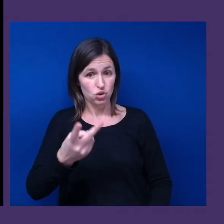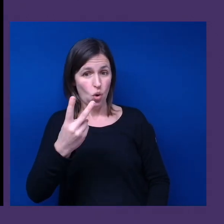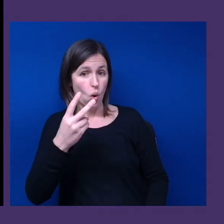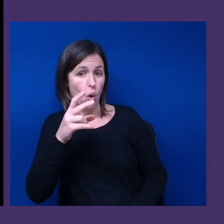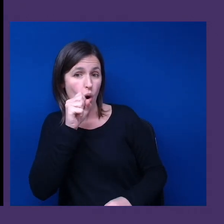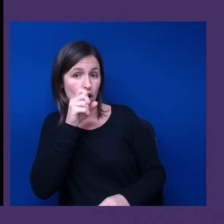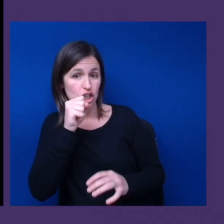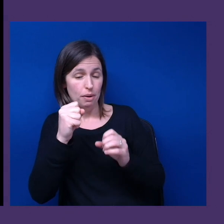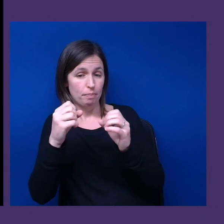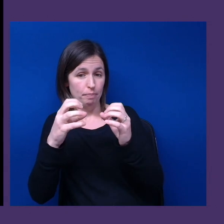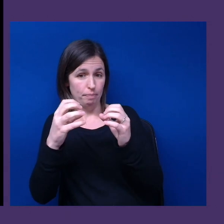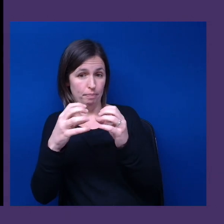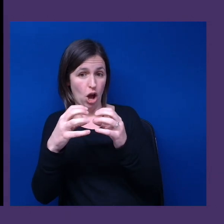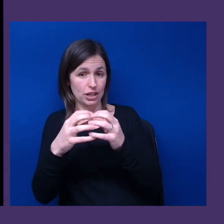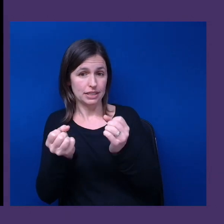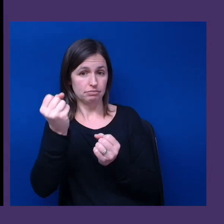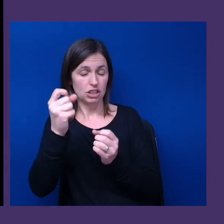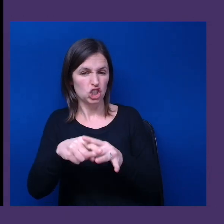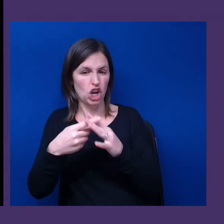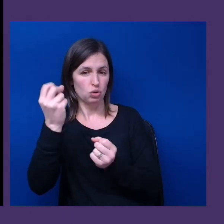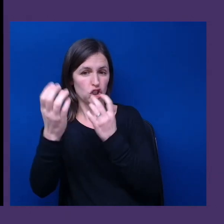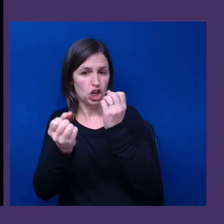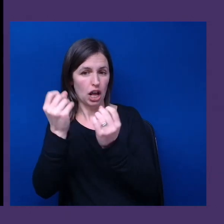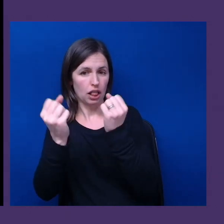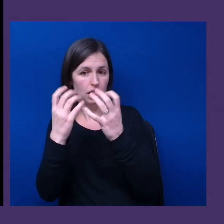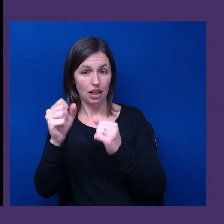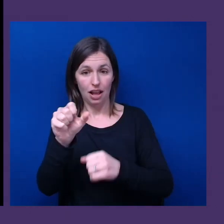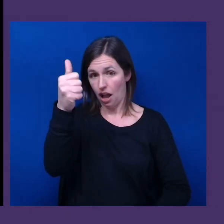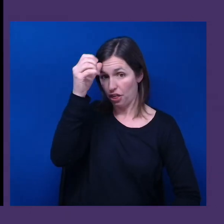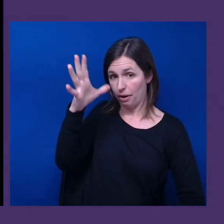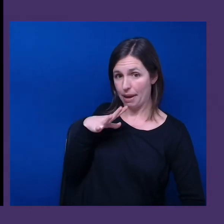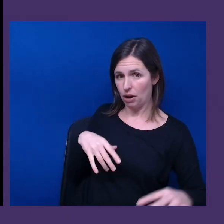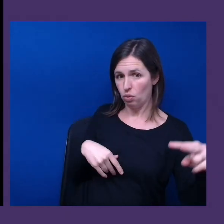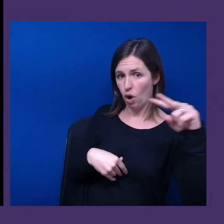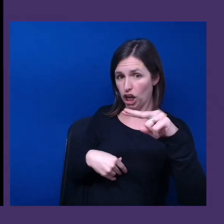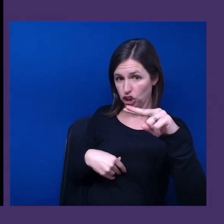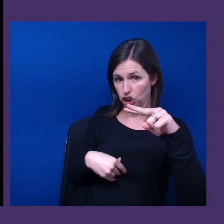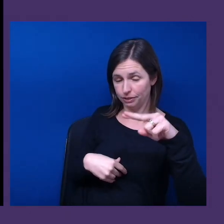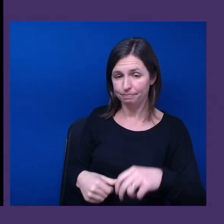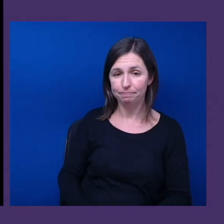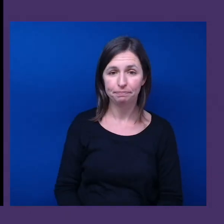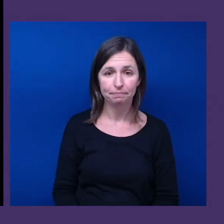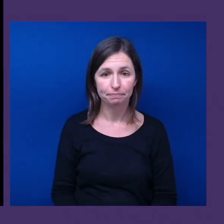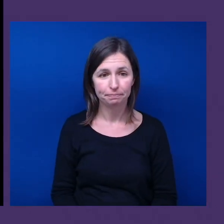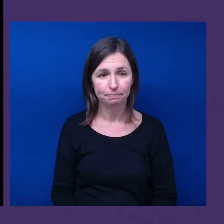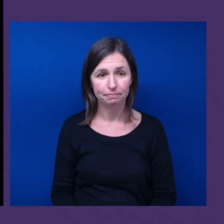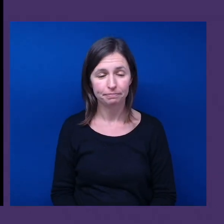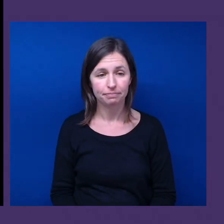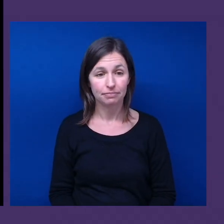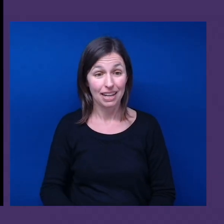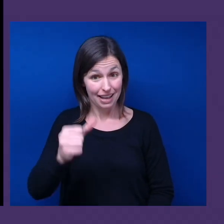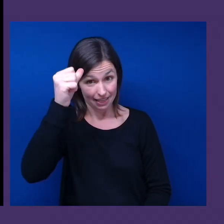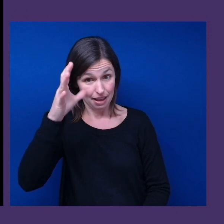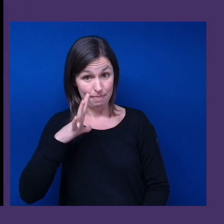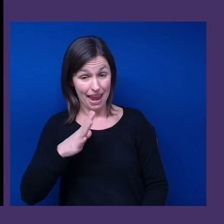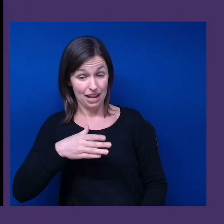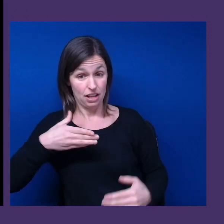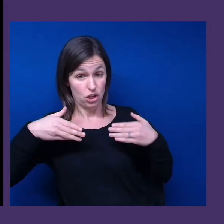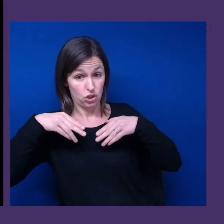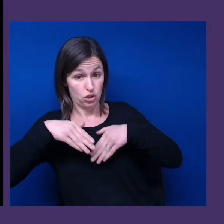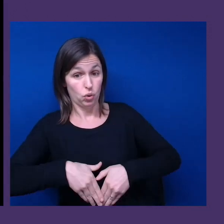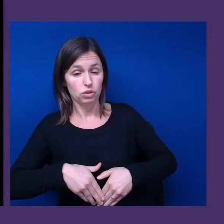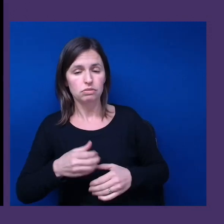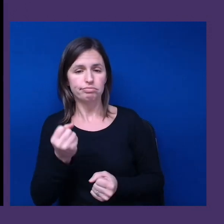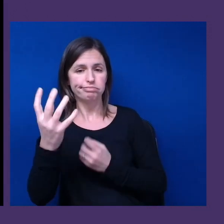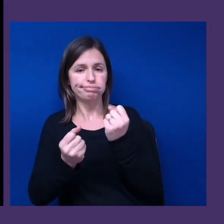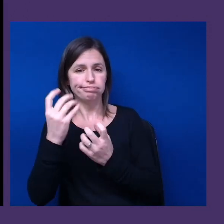you're ready. The man in a suit begins to juggle the orange balls while the other man watches. I'm filming. Here we go. The man in the suit continues juggling, and the other man prepares to catch one of the